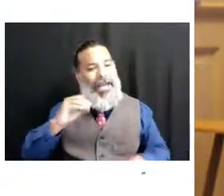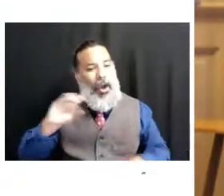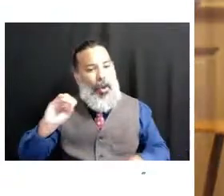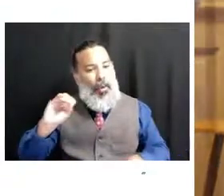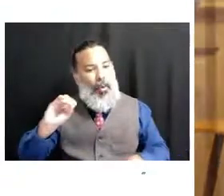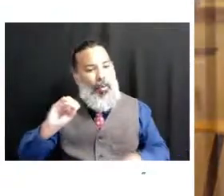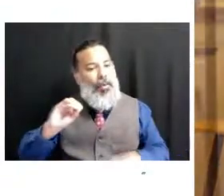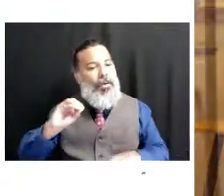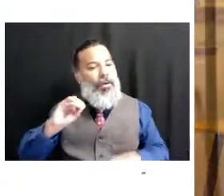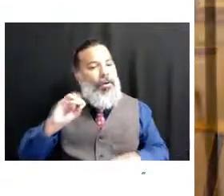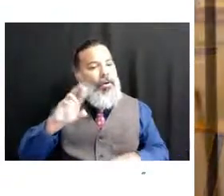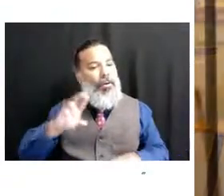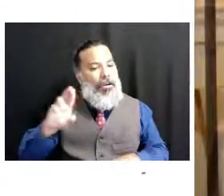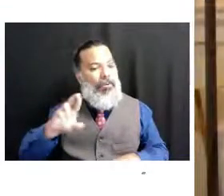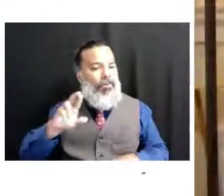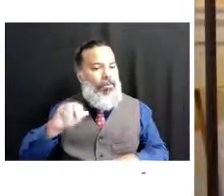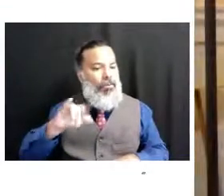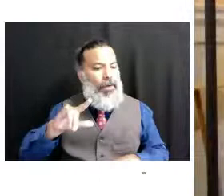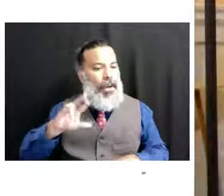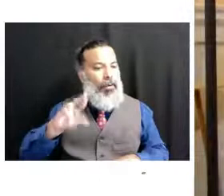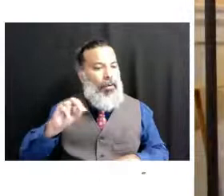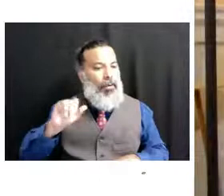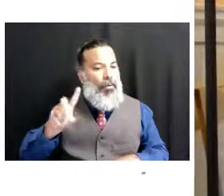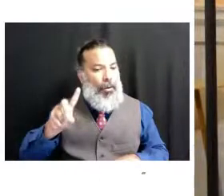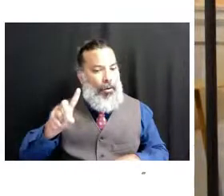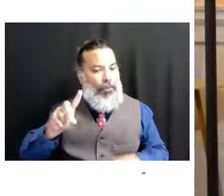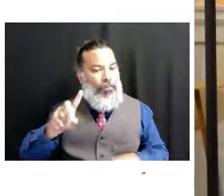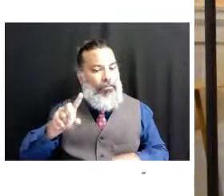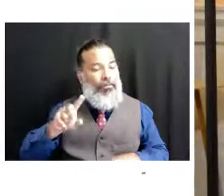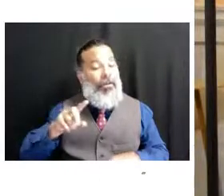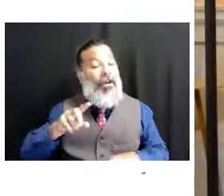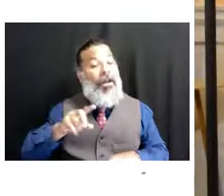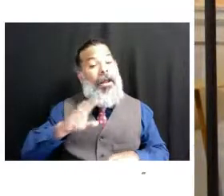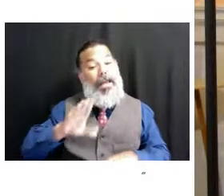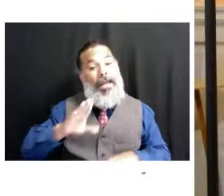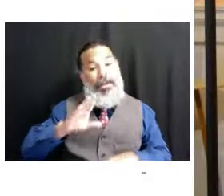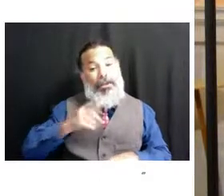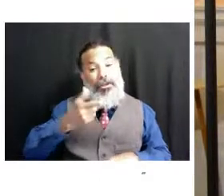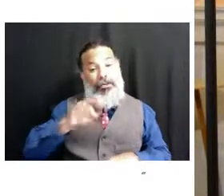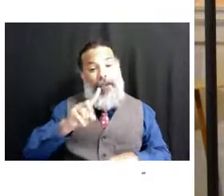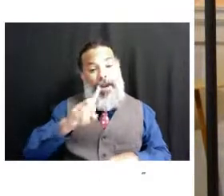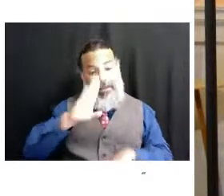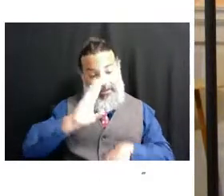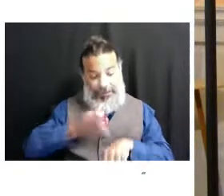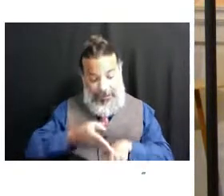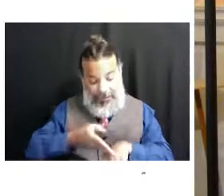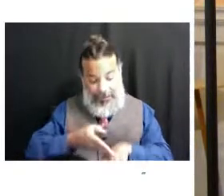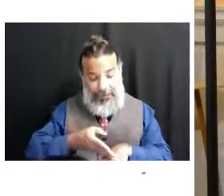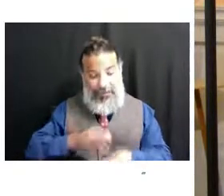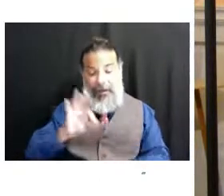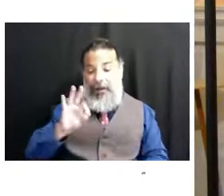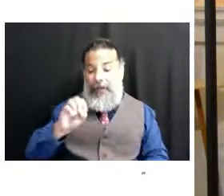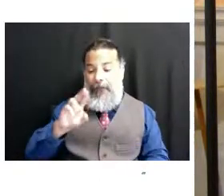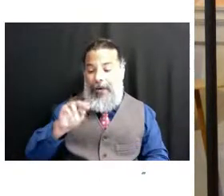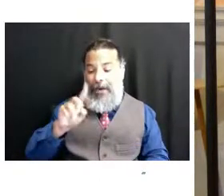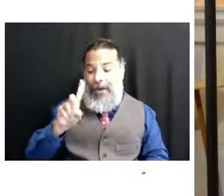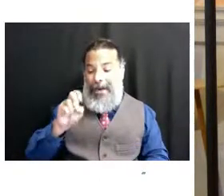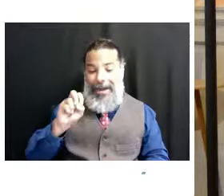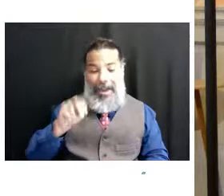Railroad. His grandson, Ferdinand, was a seven-time Baltimore mayor.